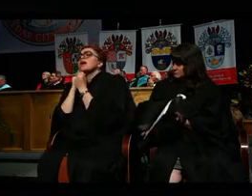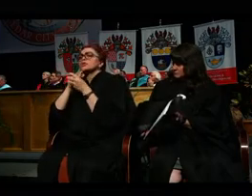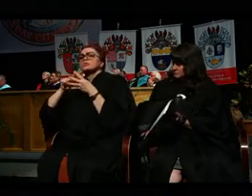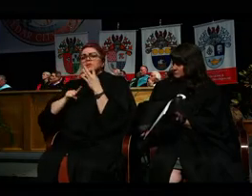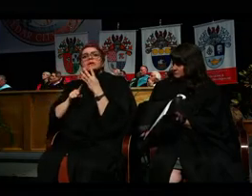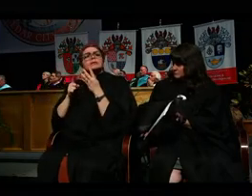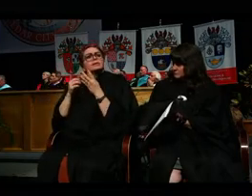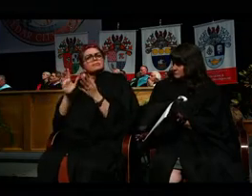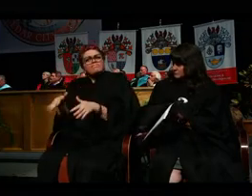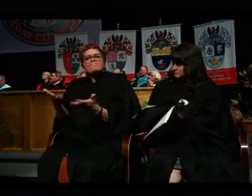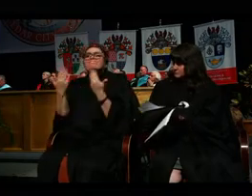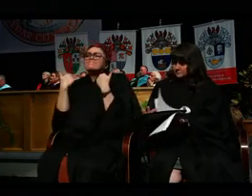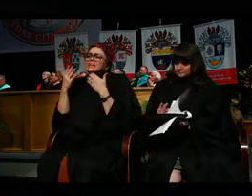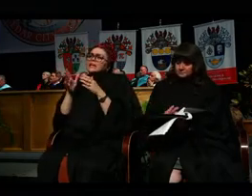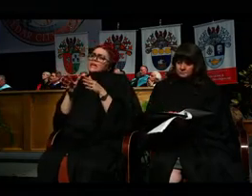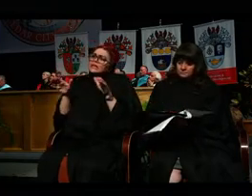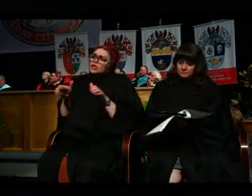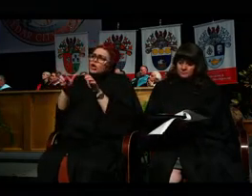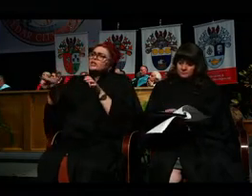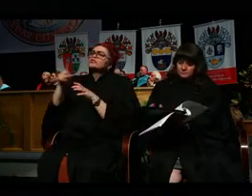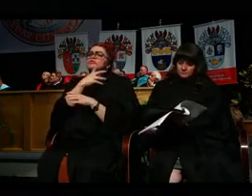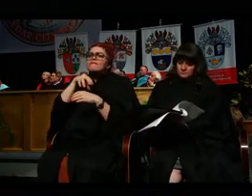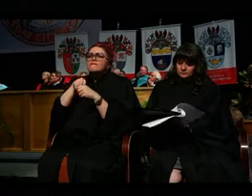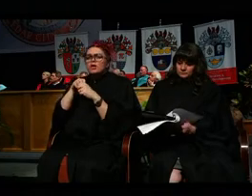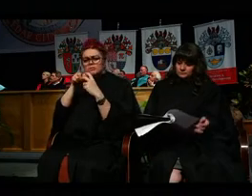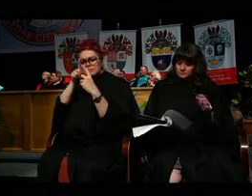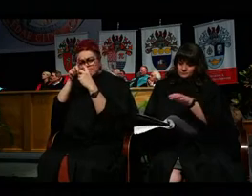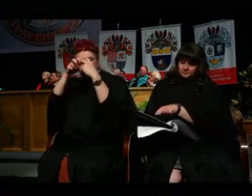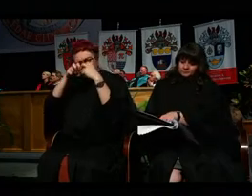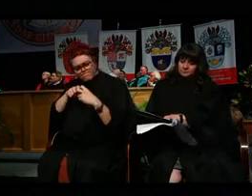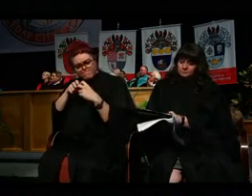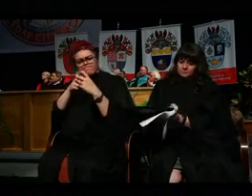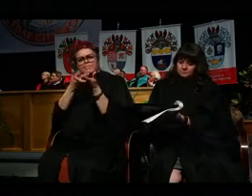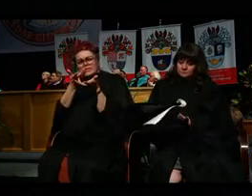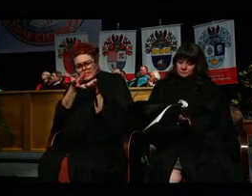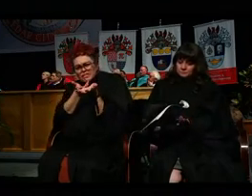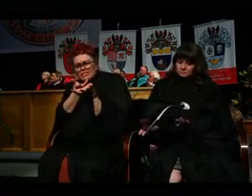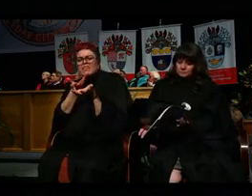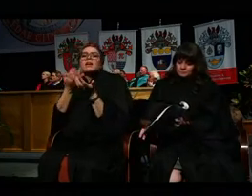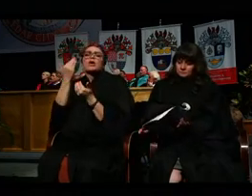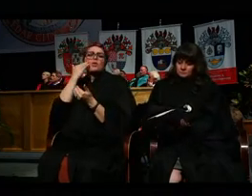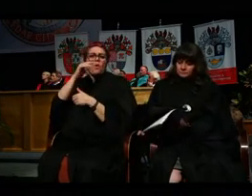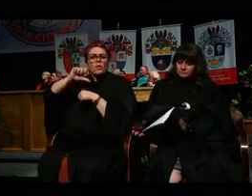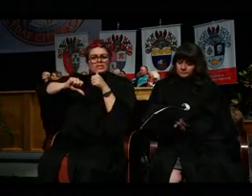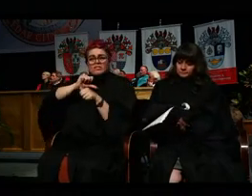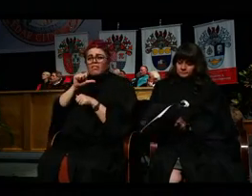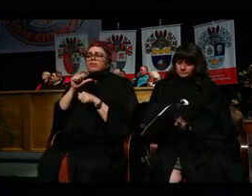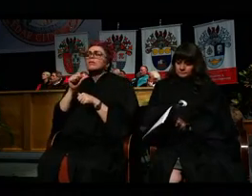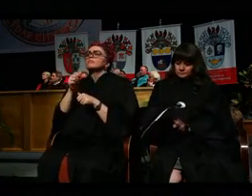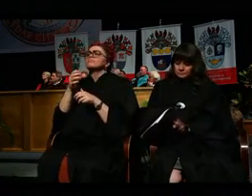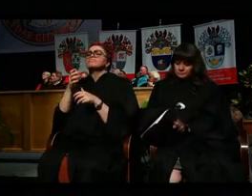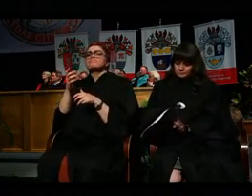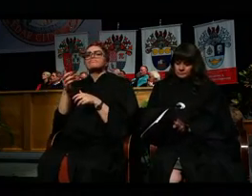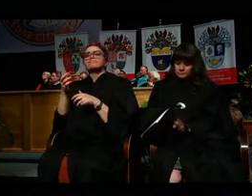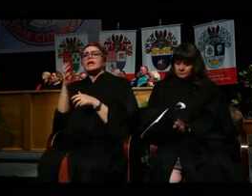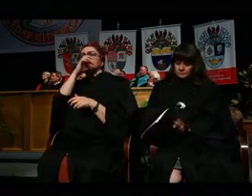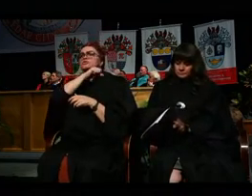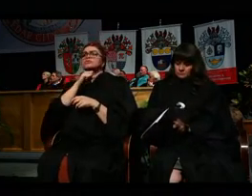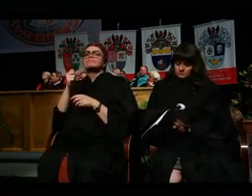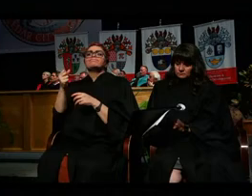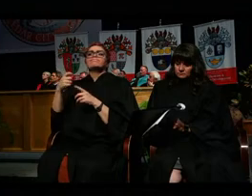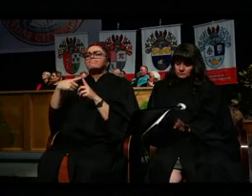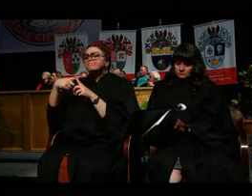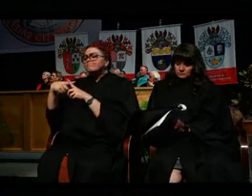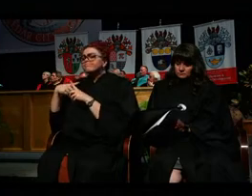to get to know one another, to really listen to one another, to give each other the benefit of the doubt, and let's remember that everyone is dealing